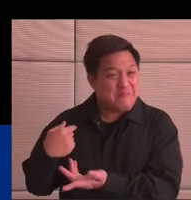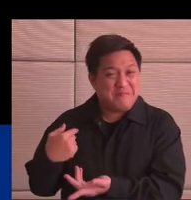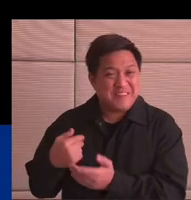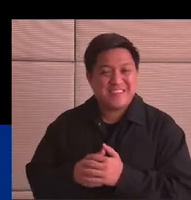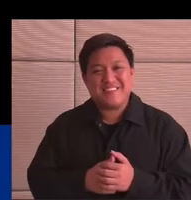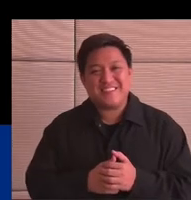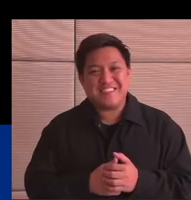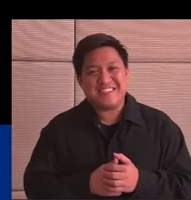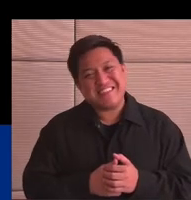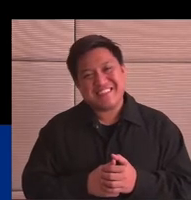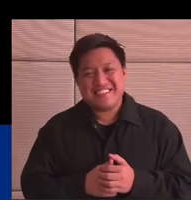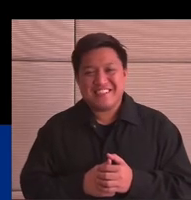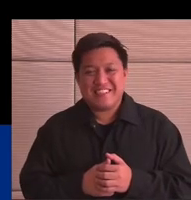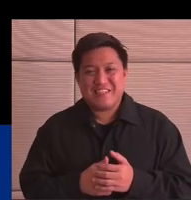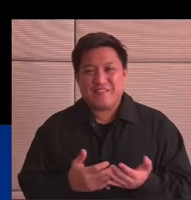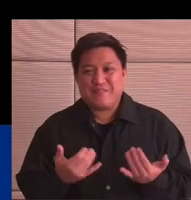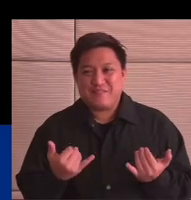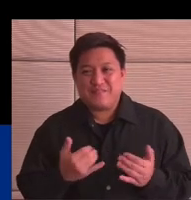But